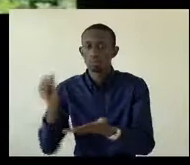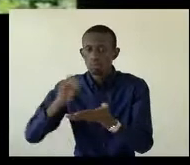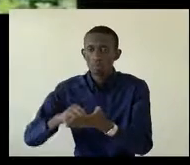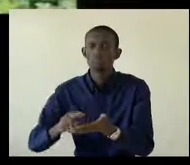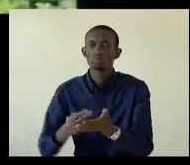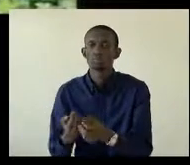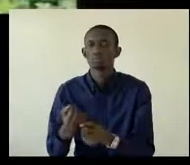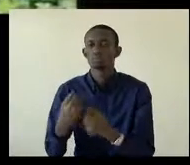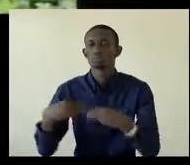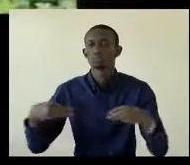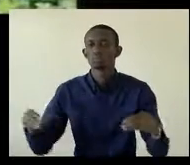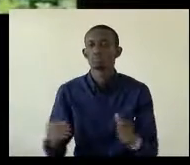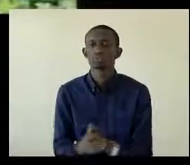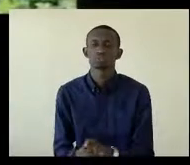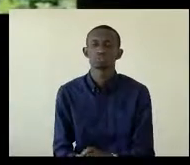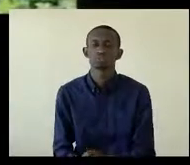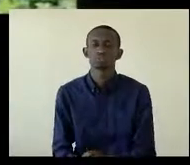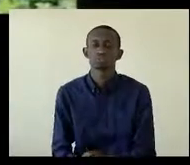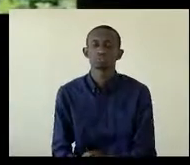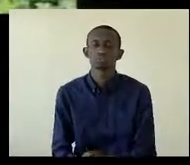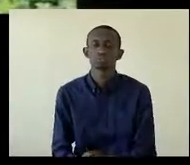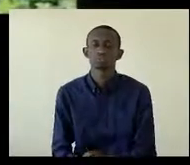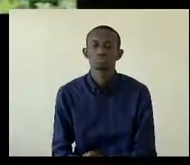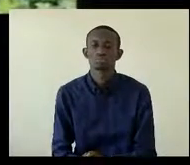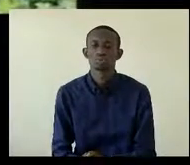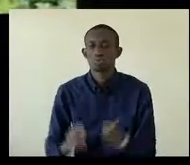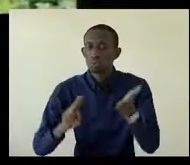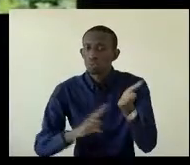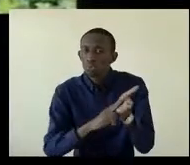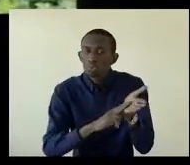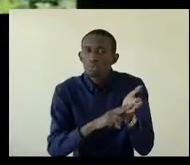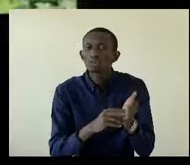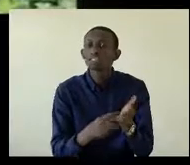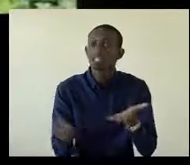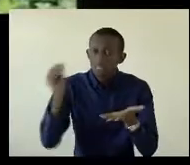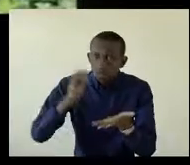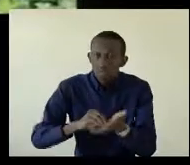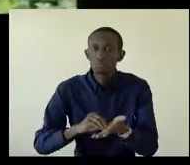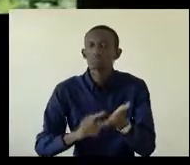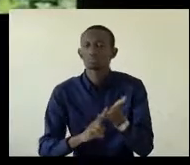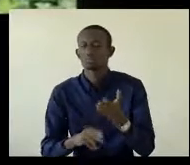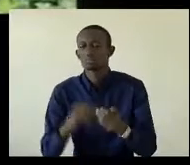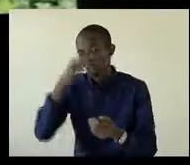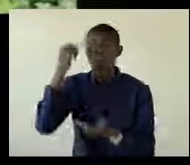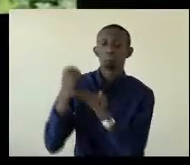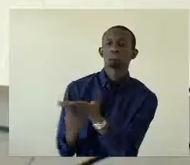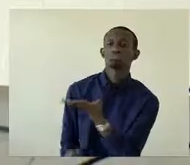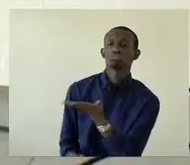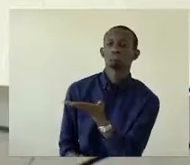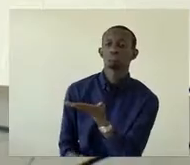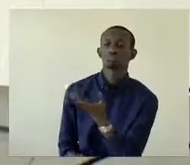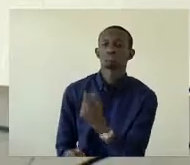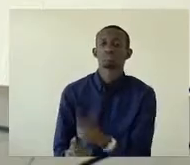replace or restock themselves. Use and use again, because it's there and brings itself